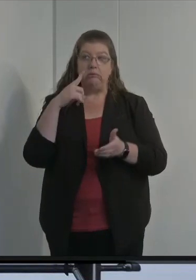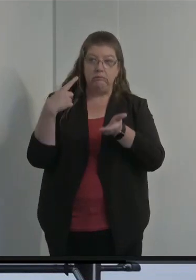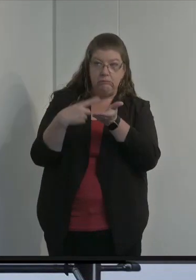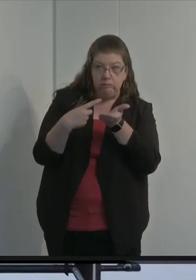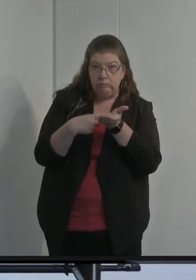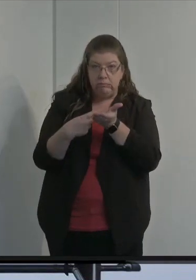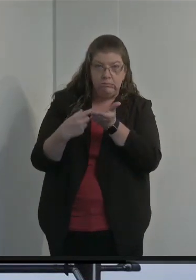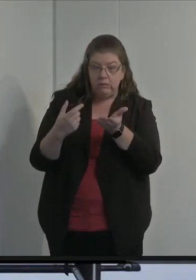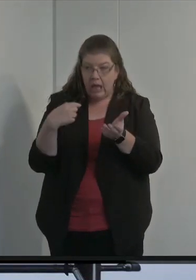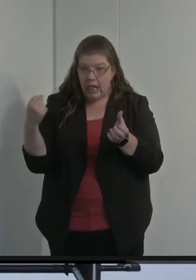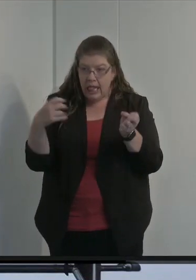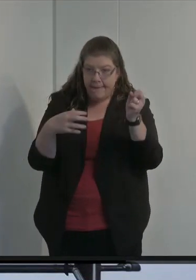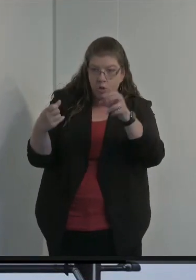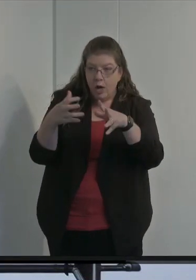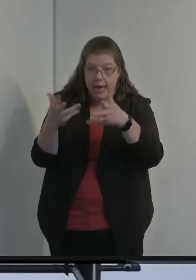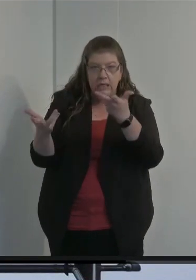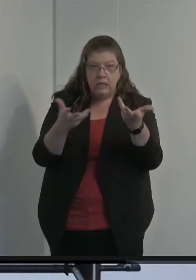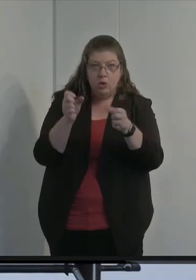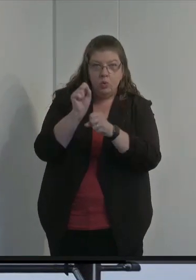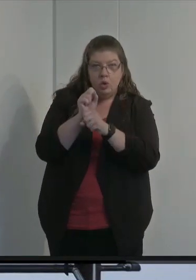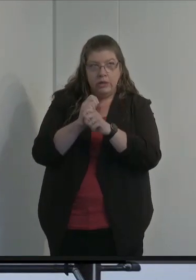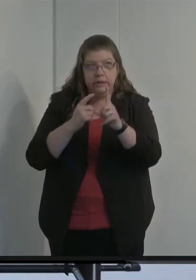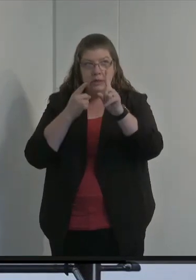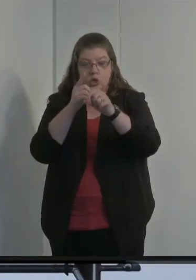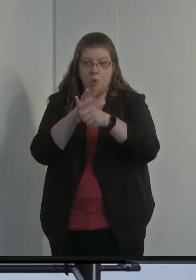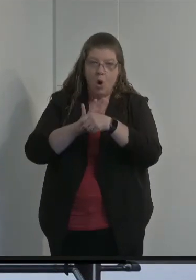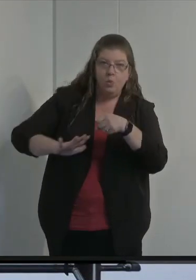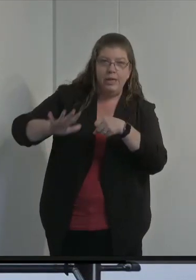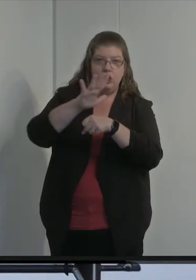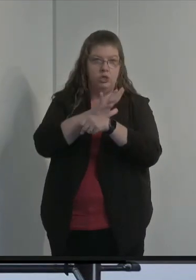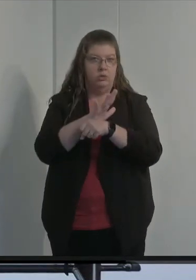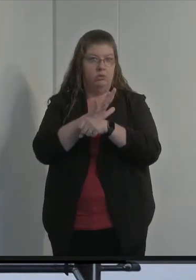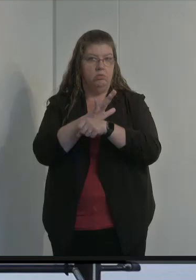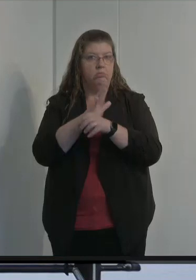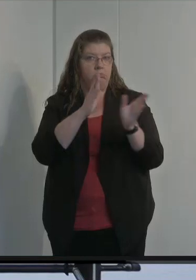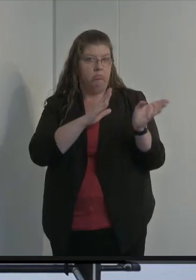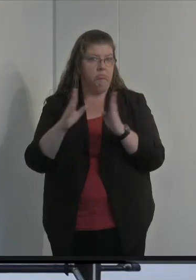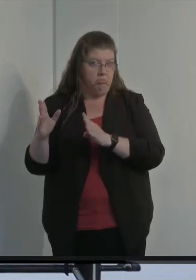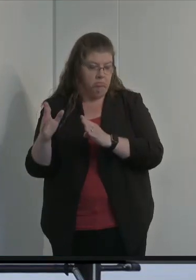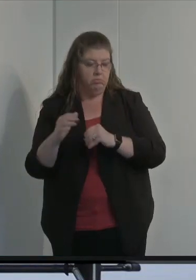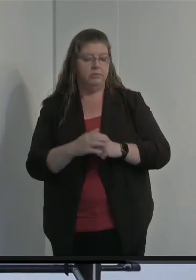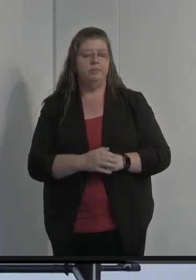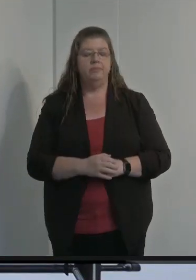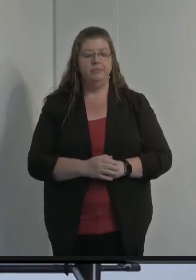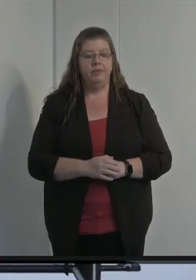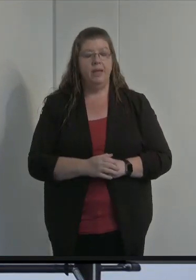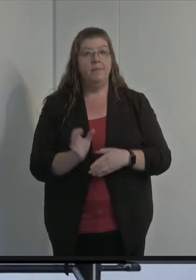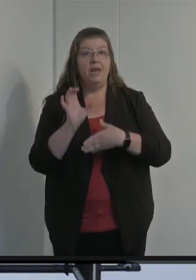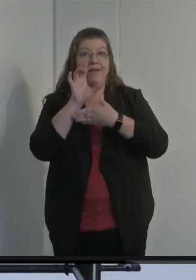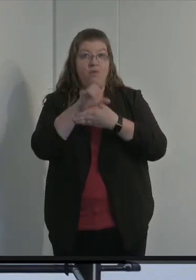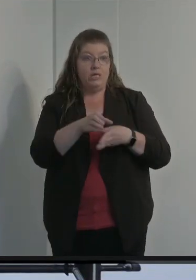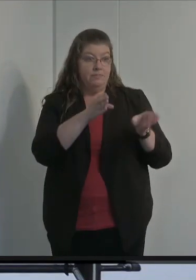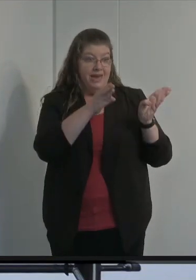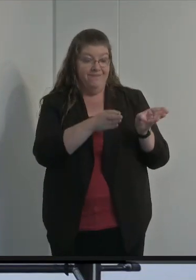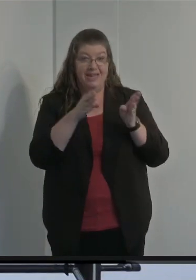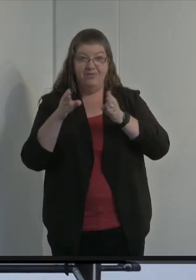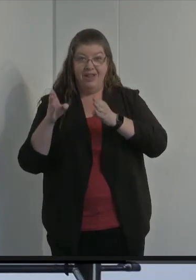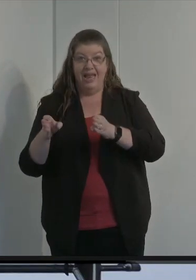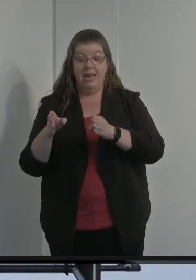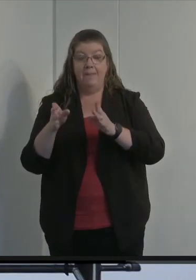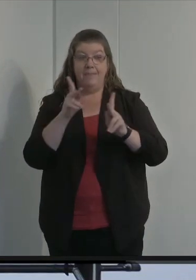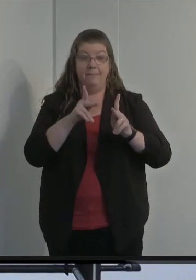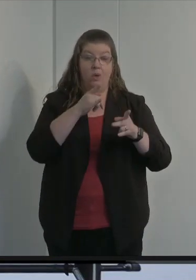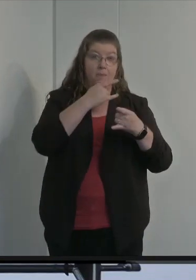them and collaborating and working toward a regional strategy. But enforcement of individual people wearing masks or not